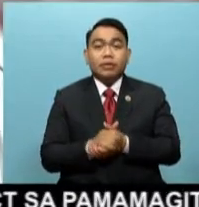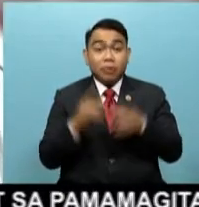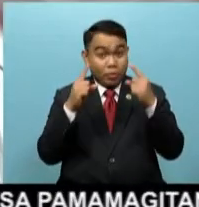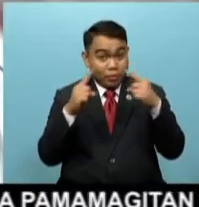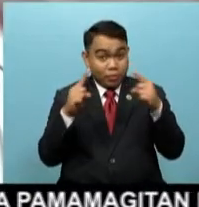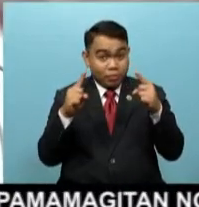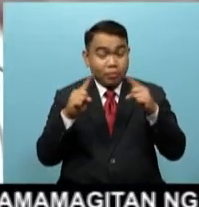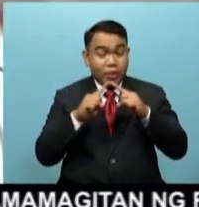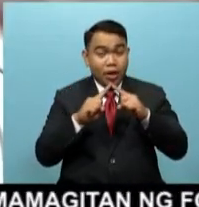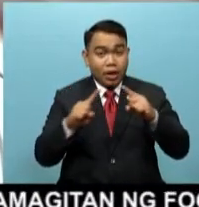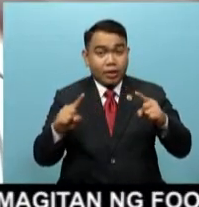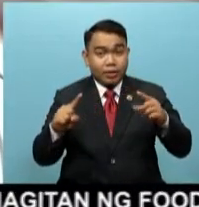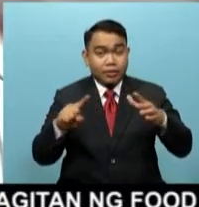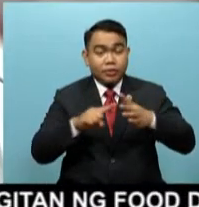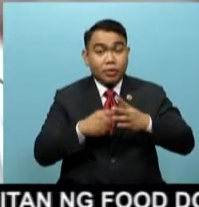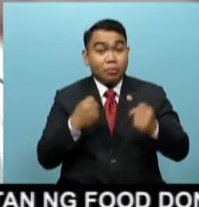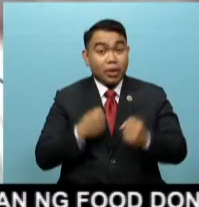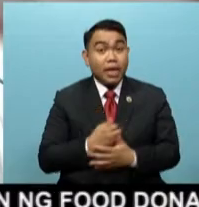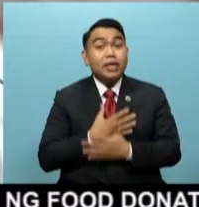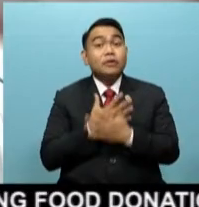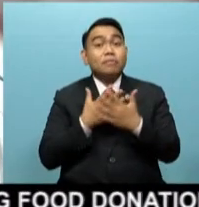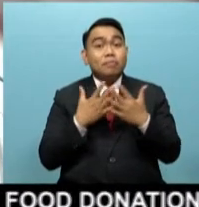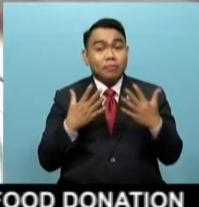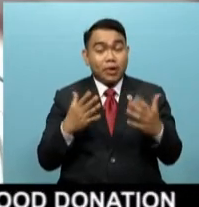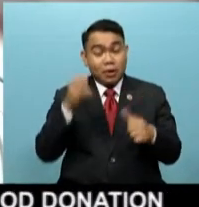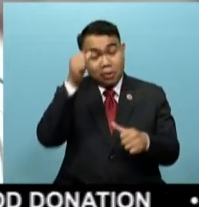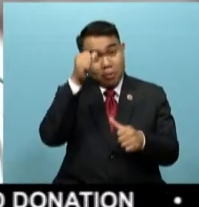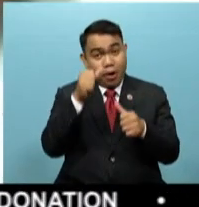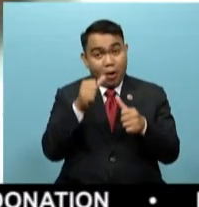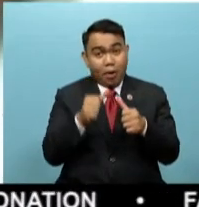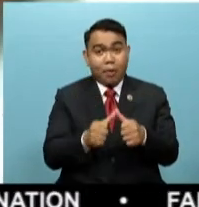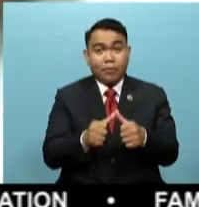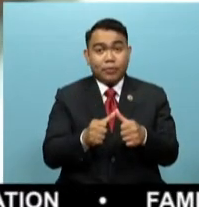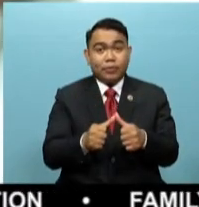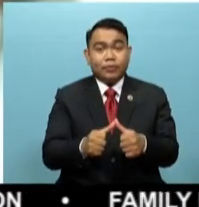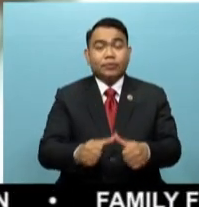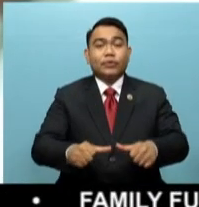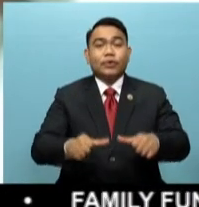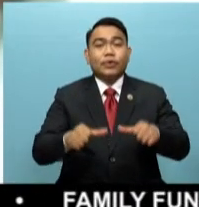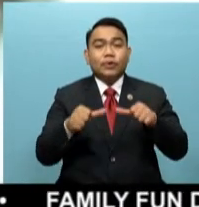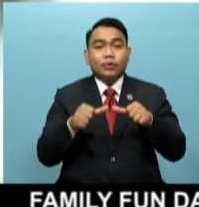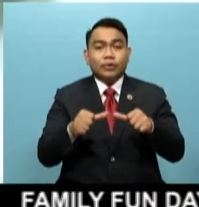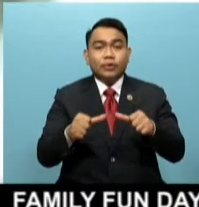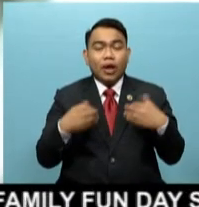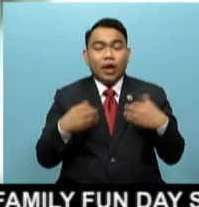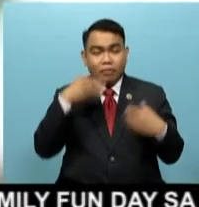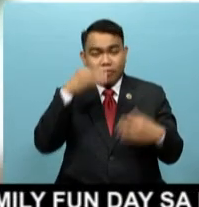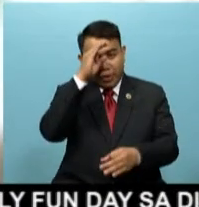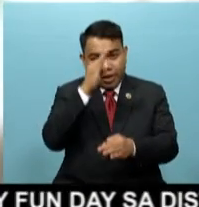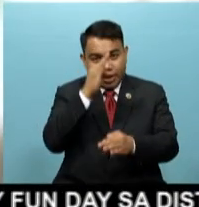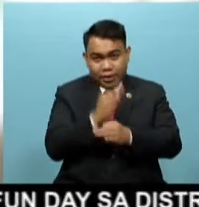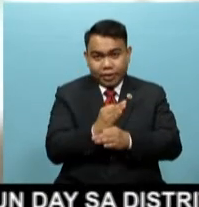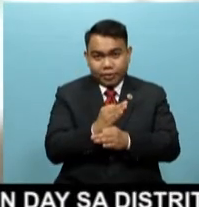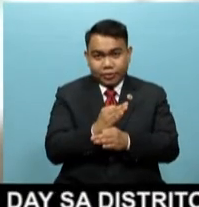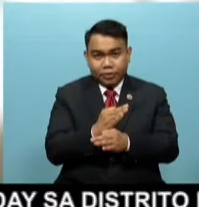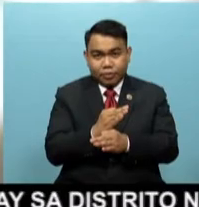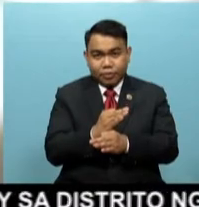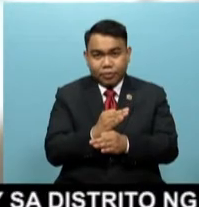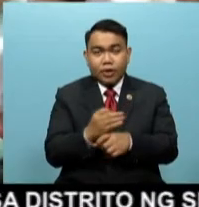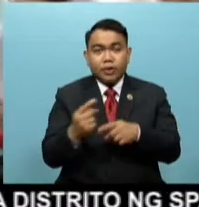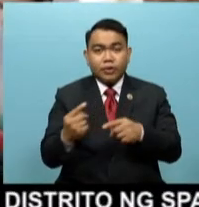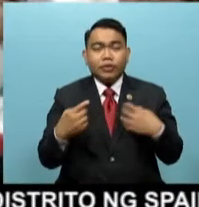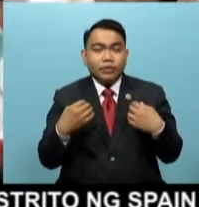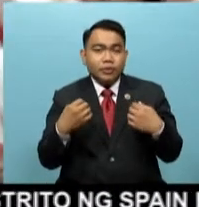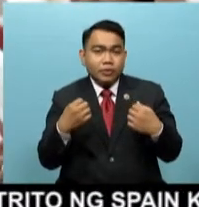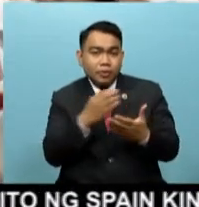but a source of inspiration, a reminder of the profound impact of faith and the significant role of choir members in